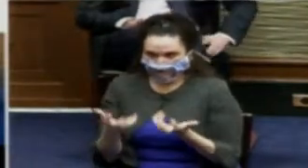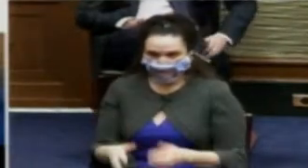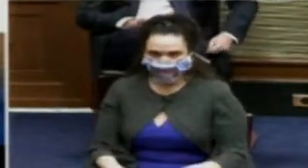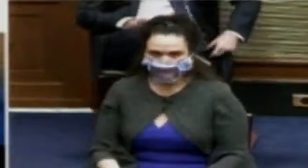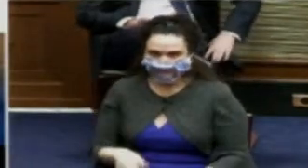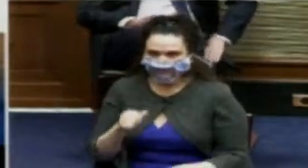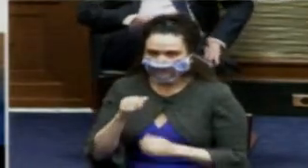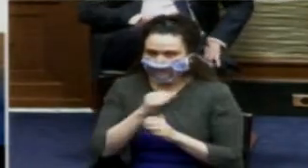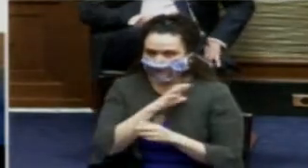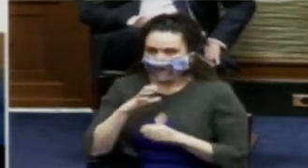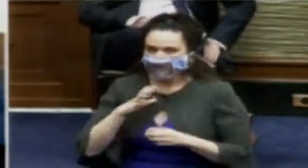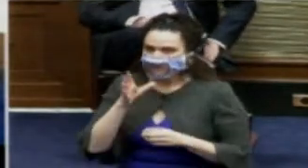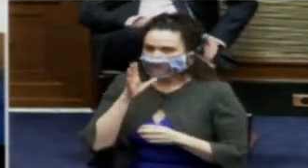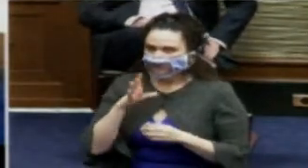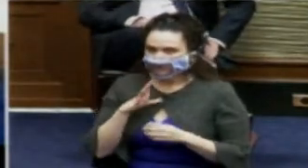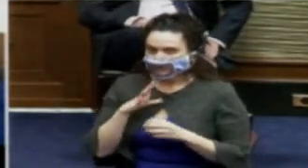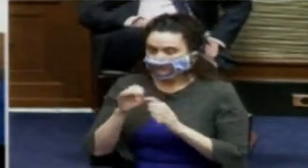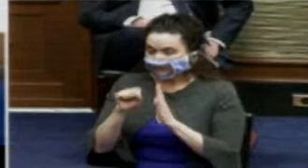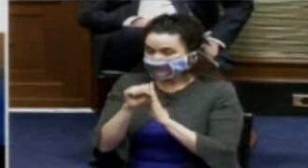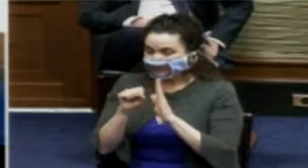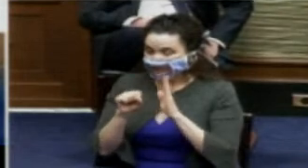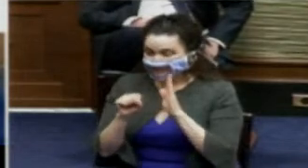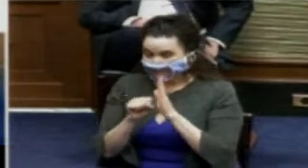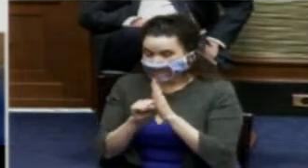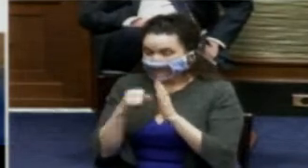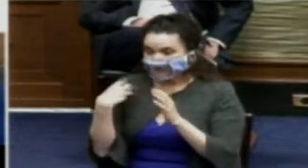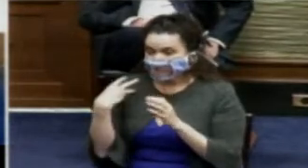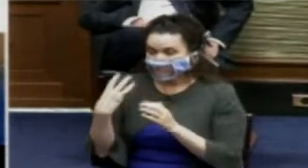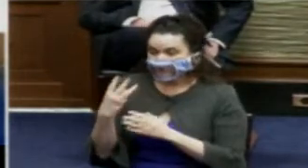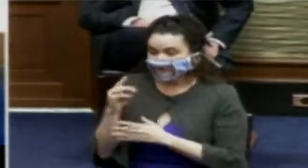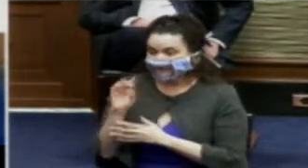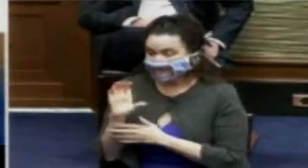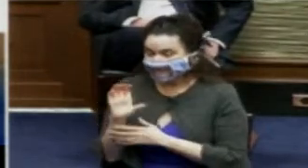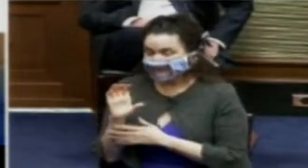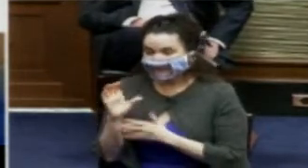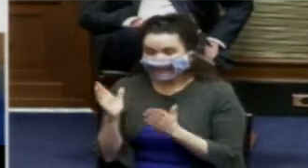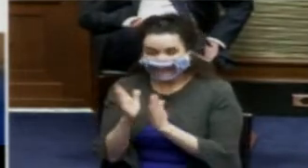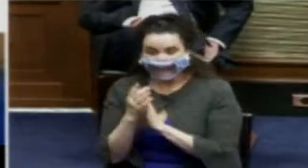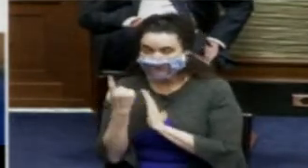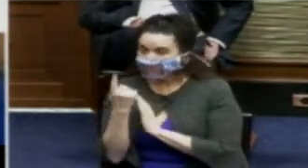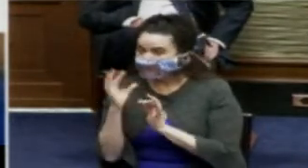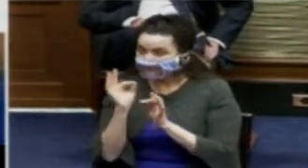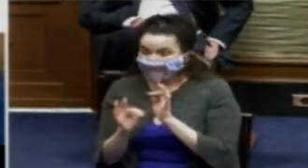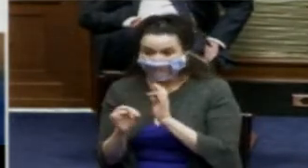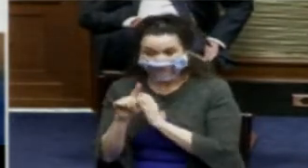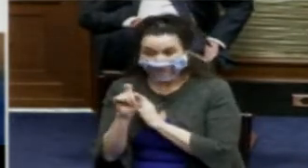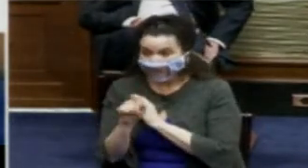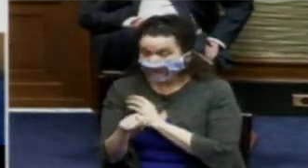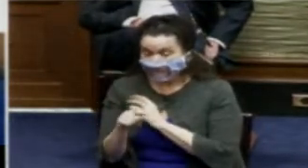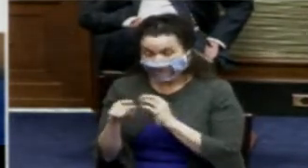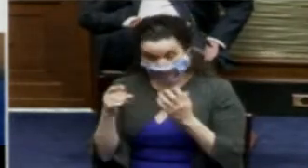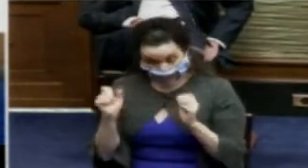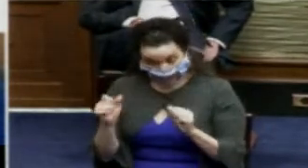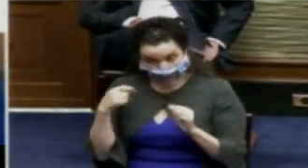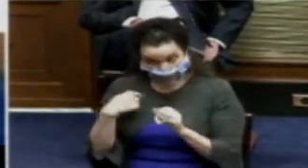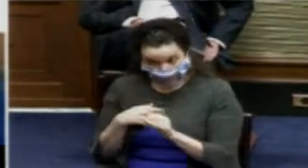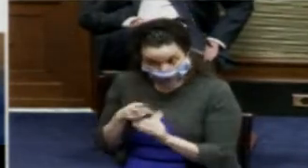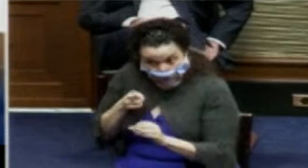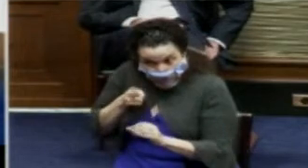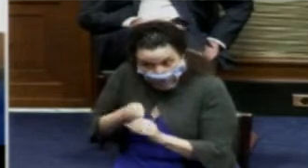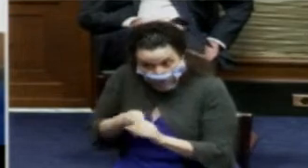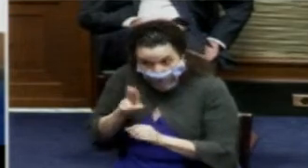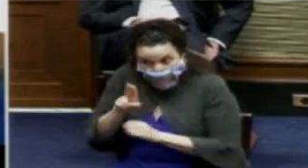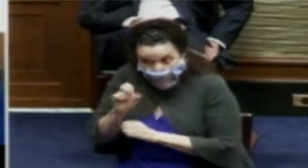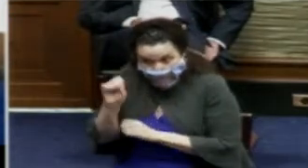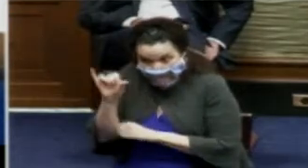Thank you. The state of Washington, D.C. is simply seeking to enter the union in the same way that